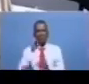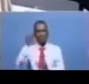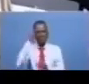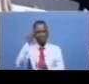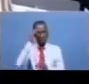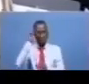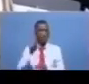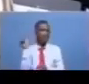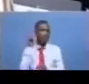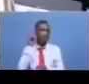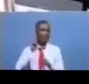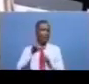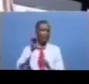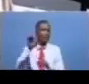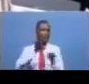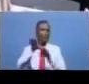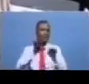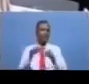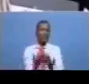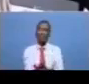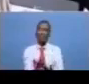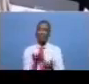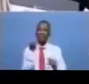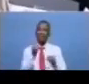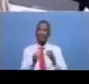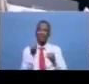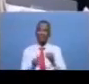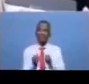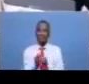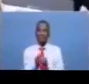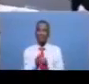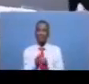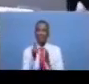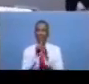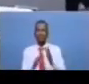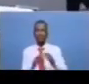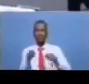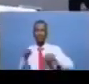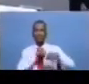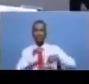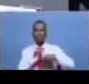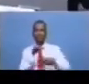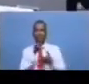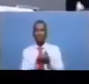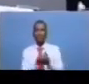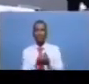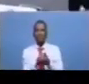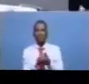is denied. And then finally, ladies and gentlemen, counsel argued that